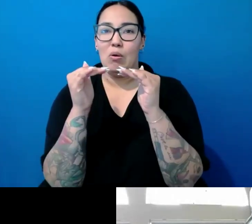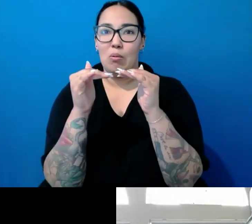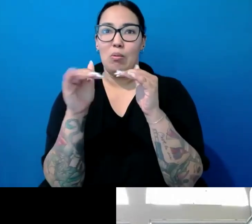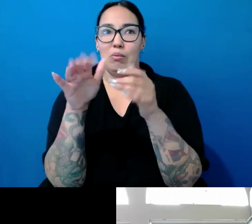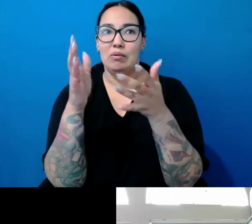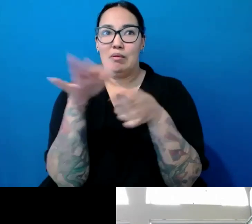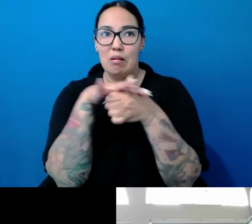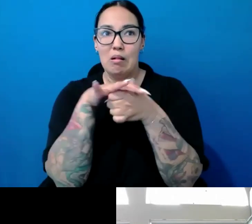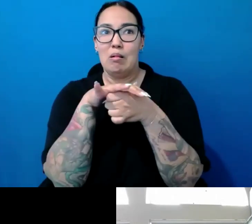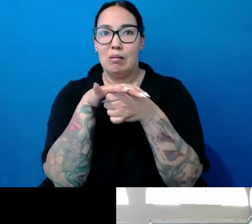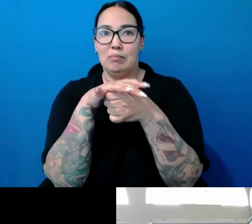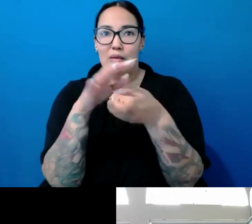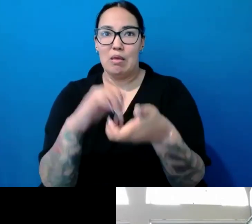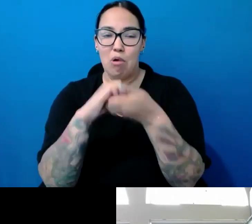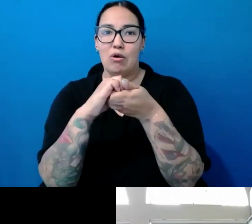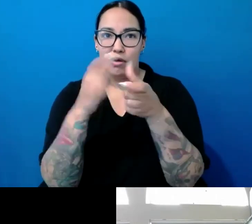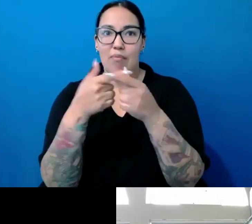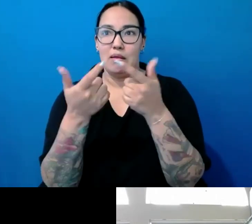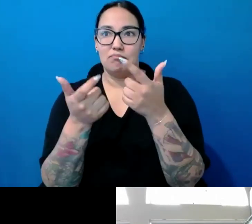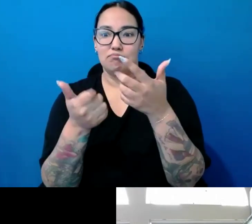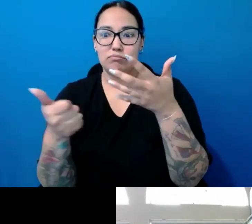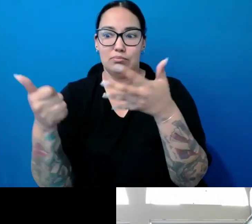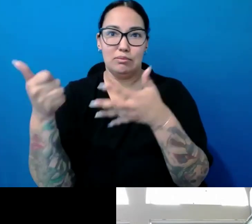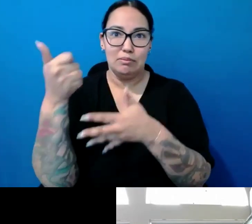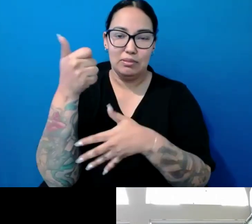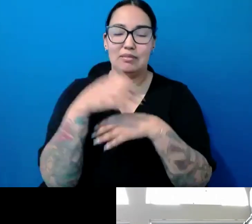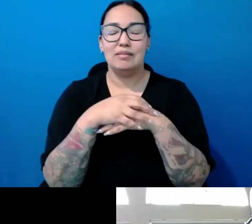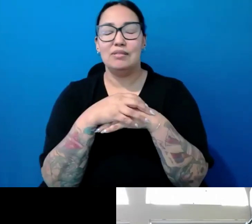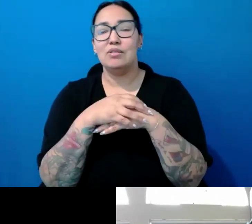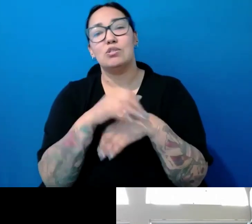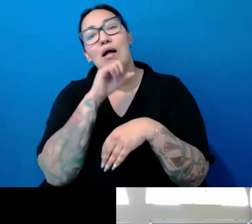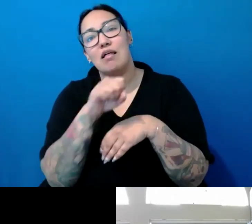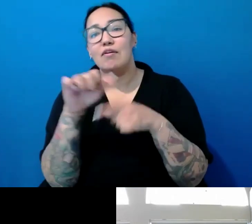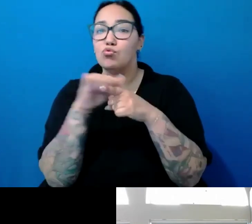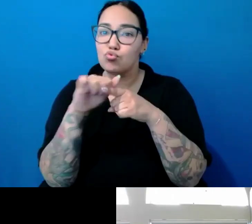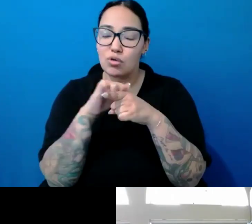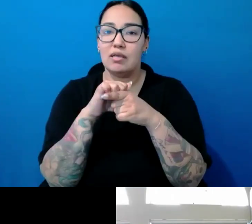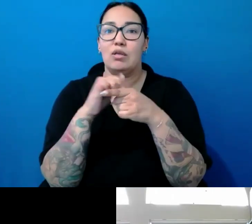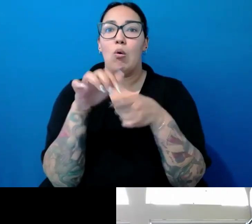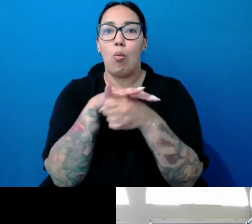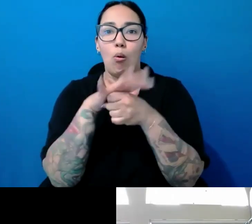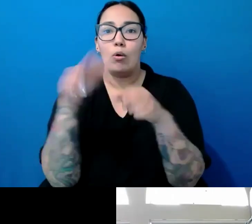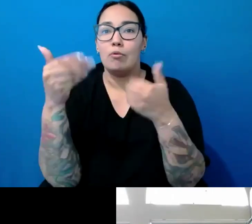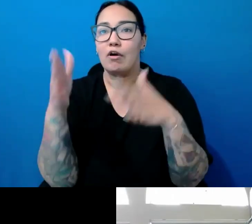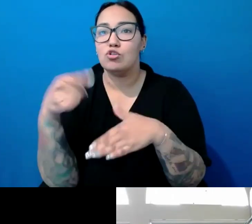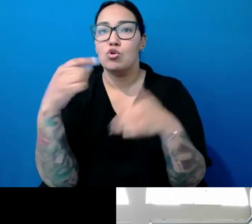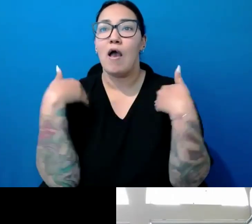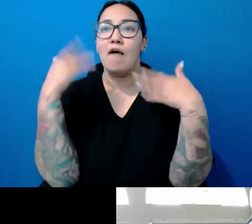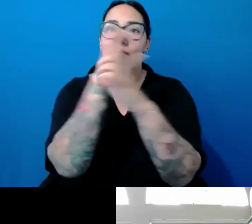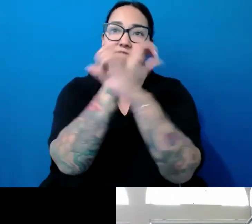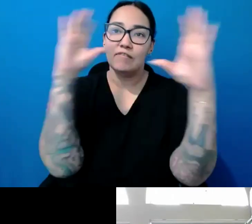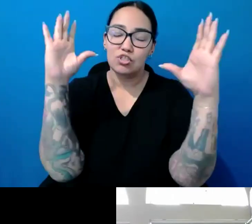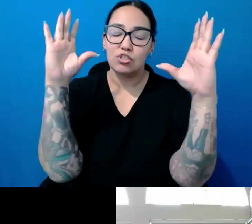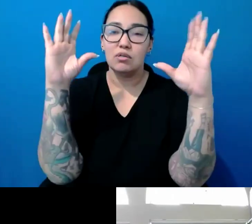center. So I love that you're training local primary care providers, and you have this vision where you